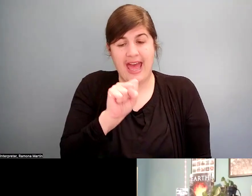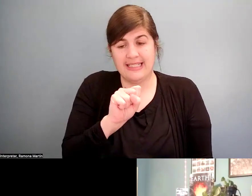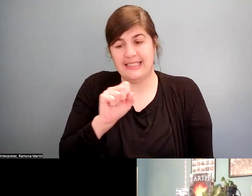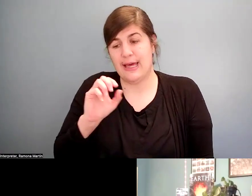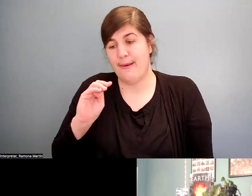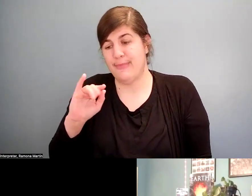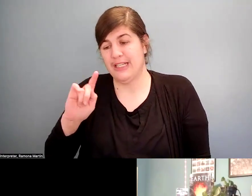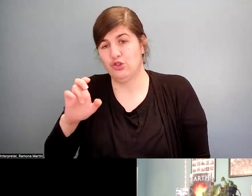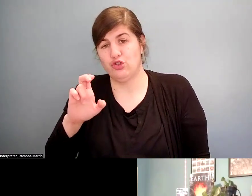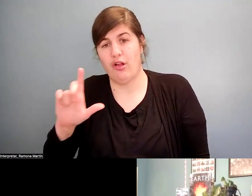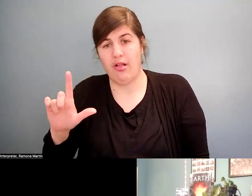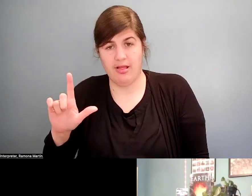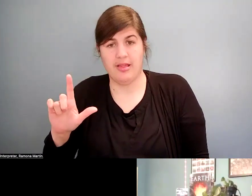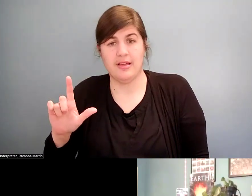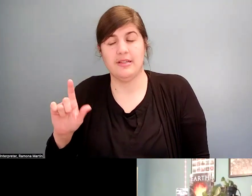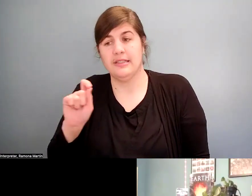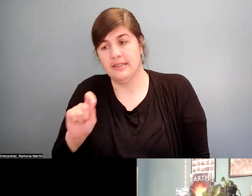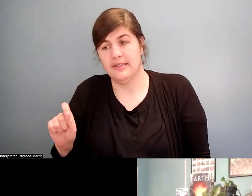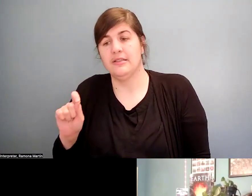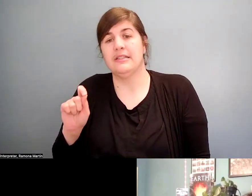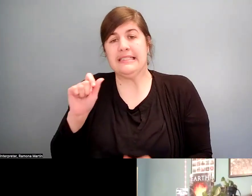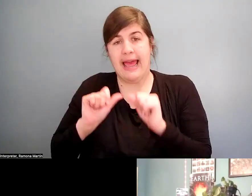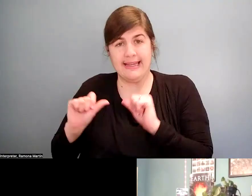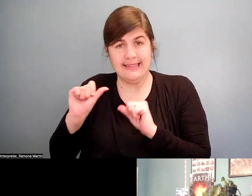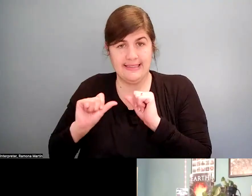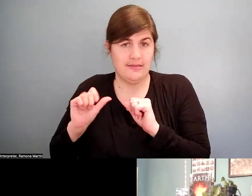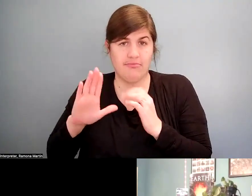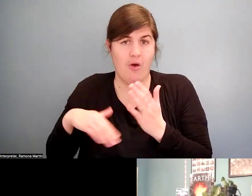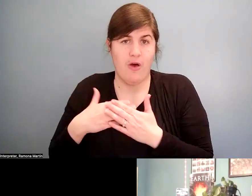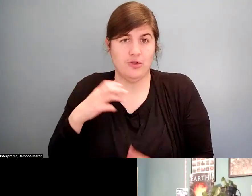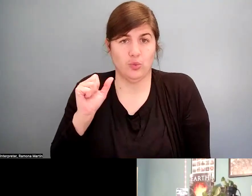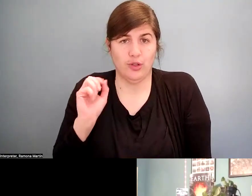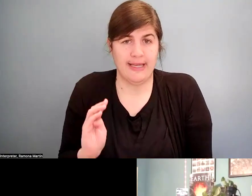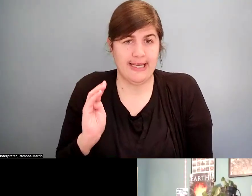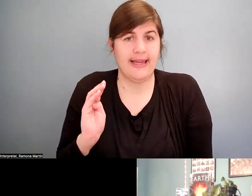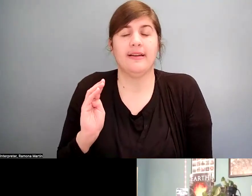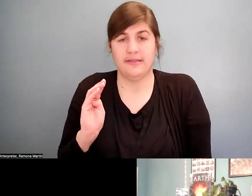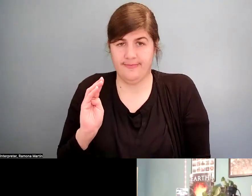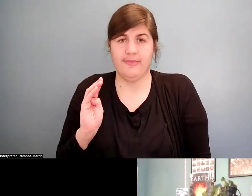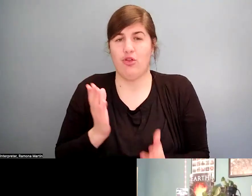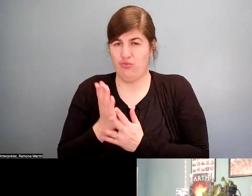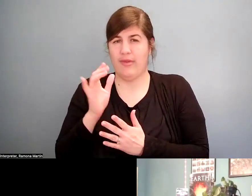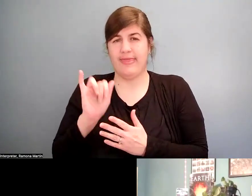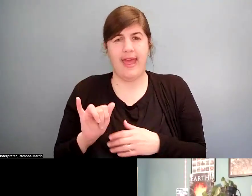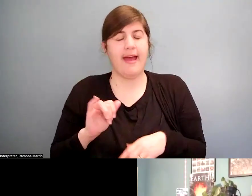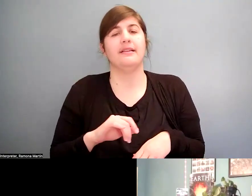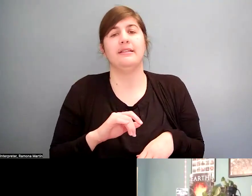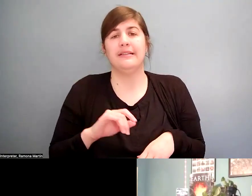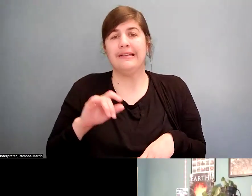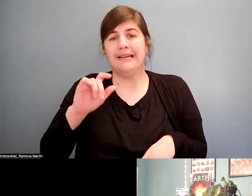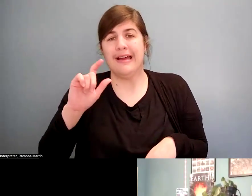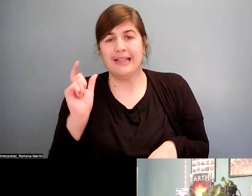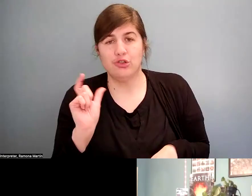Mitchell and underscore science, basically all of my social media channels are through there. So